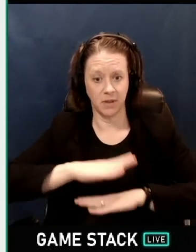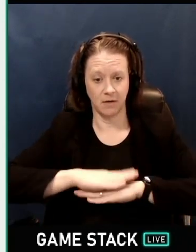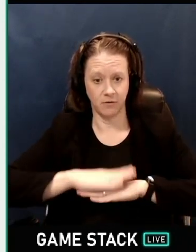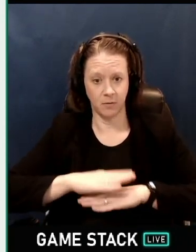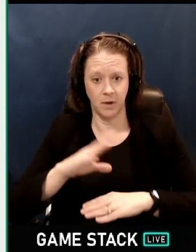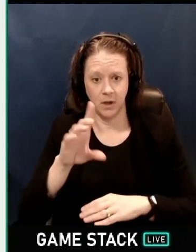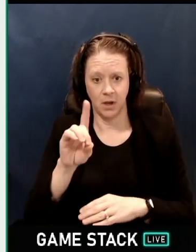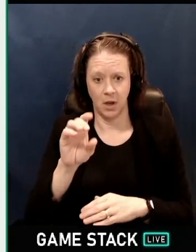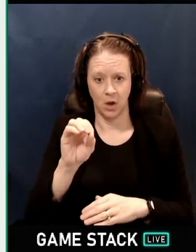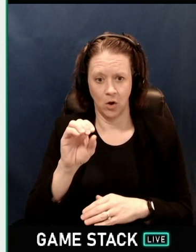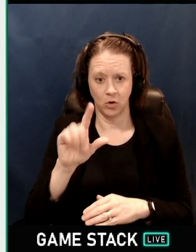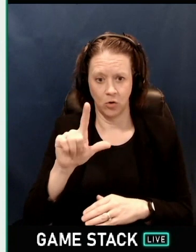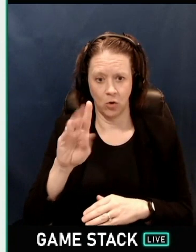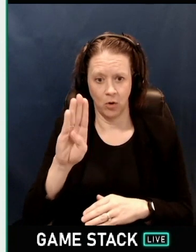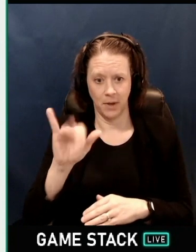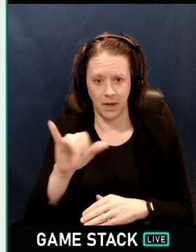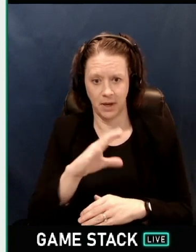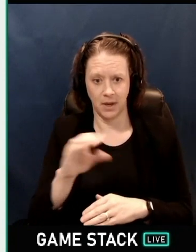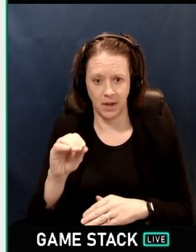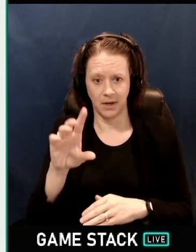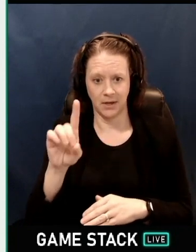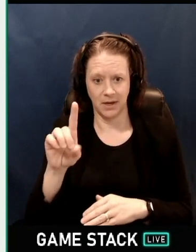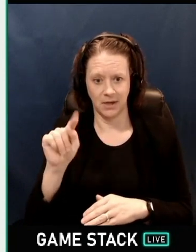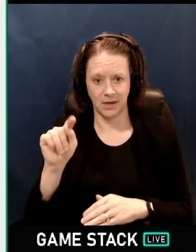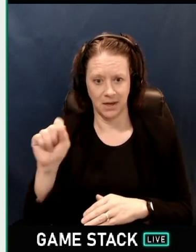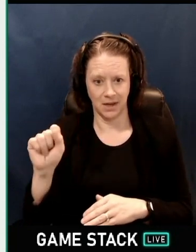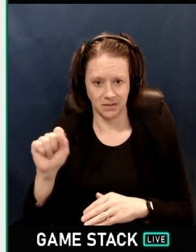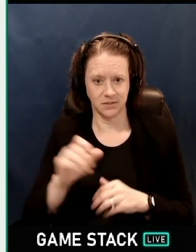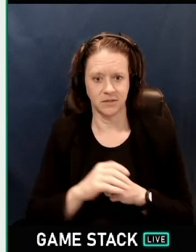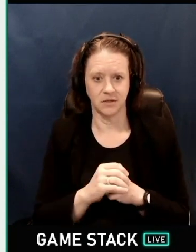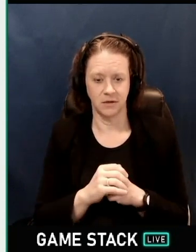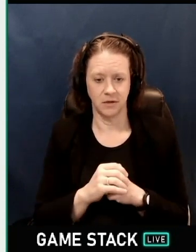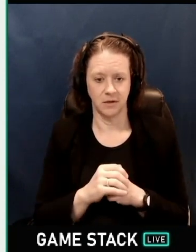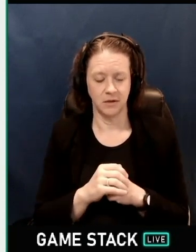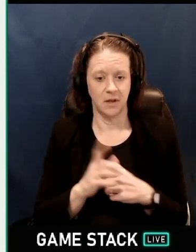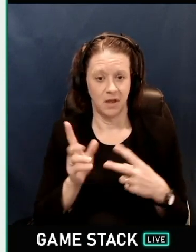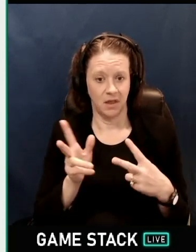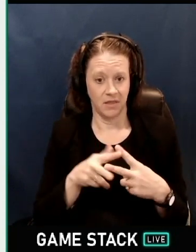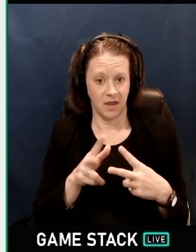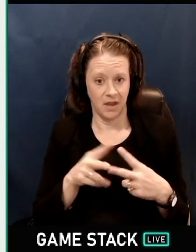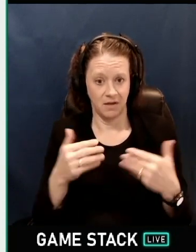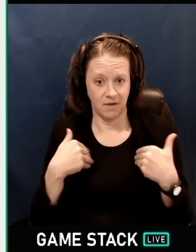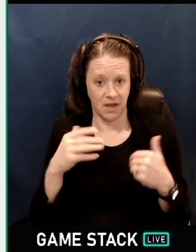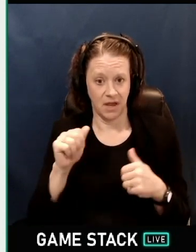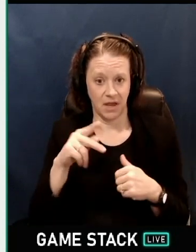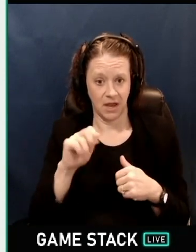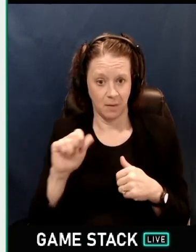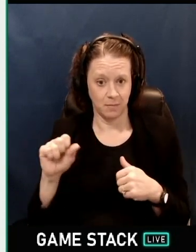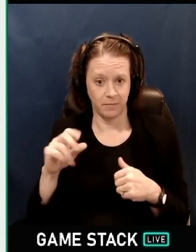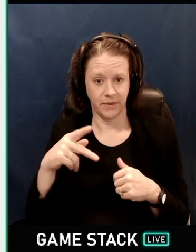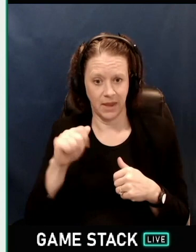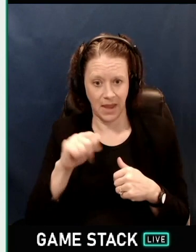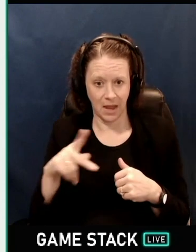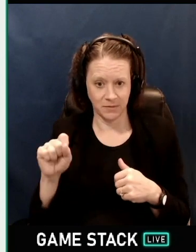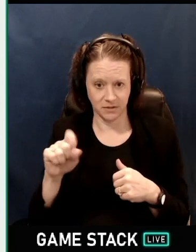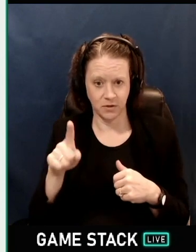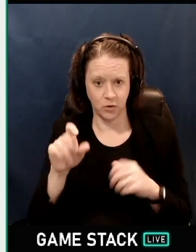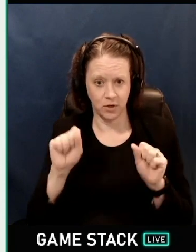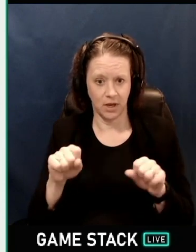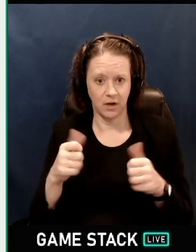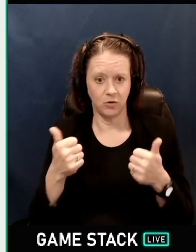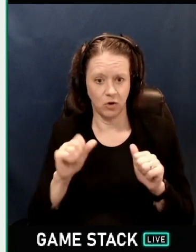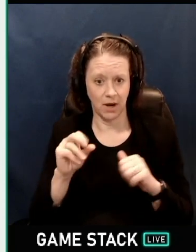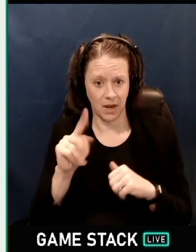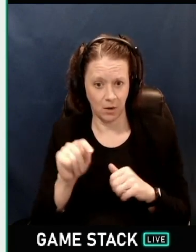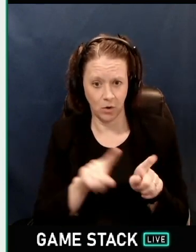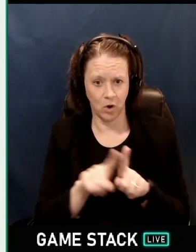DTS. They have apps that you can try out. They have developer